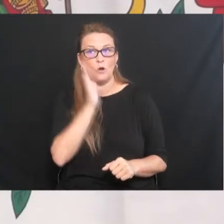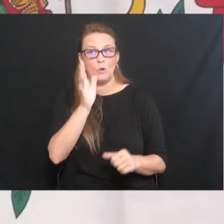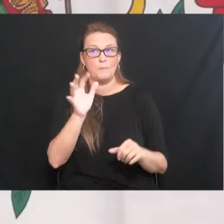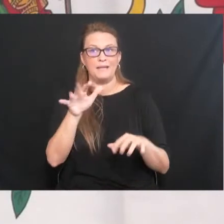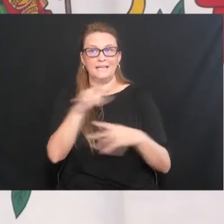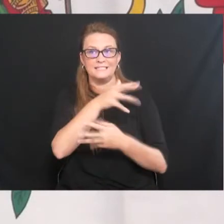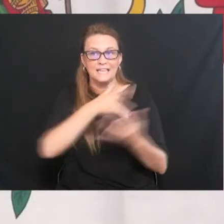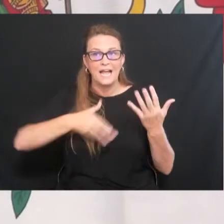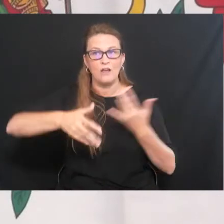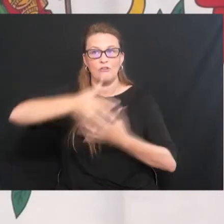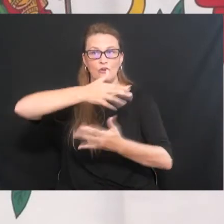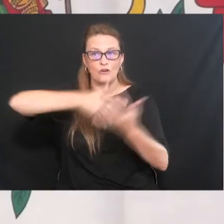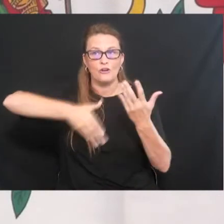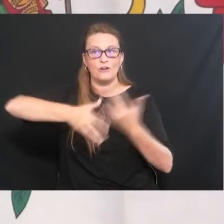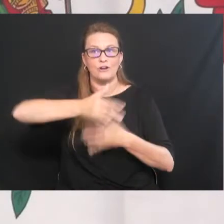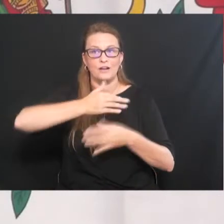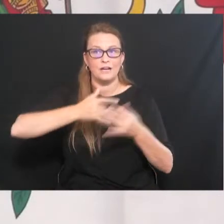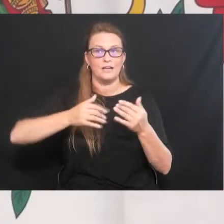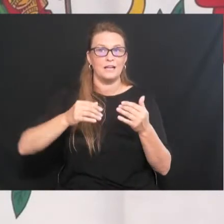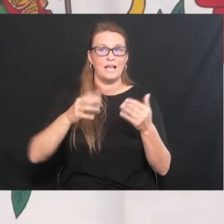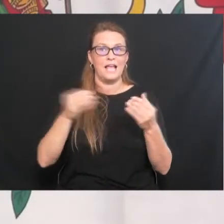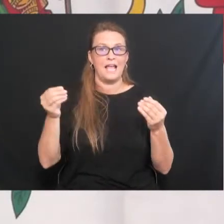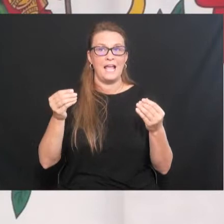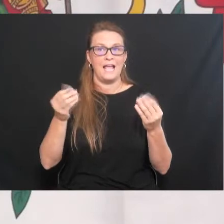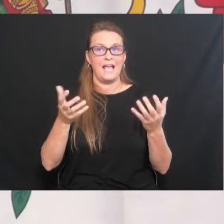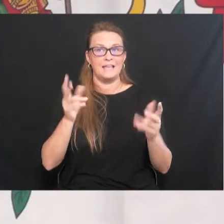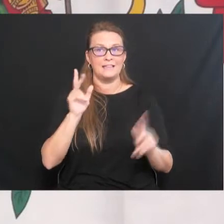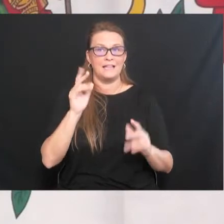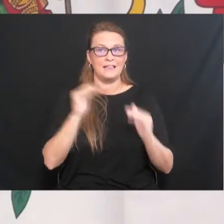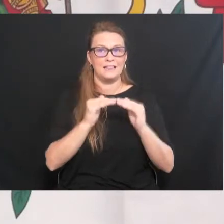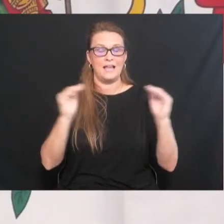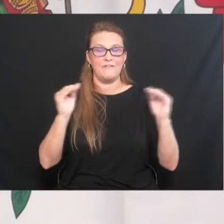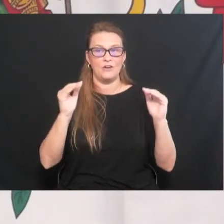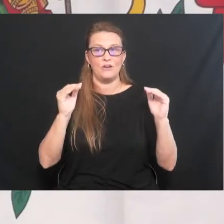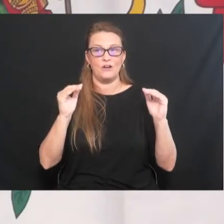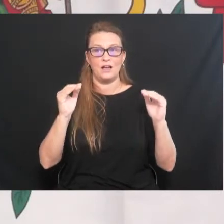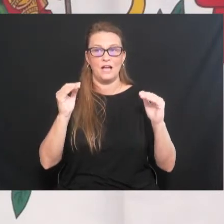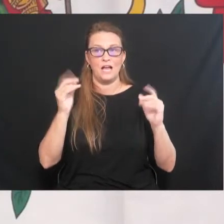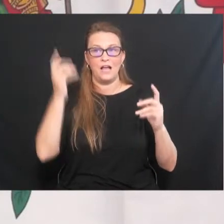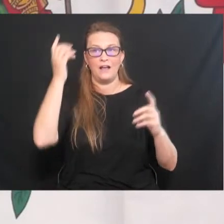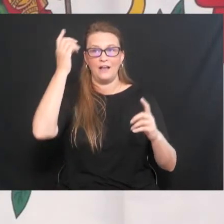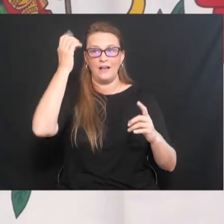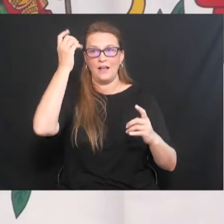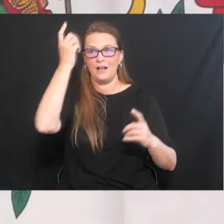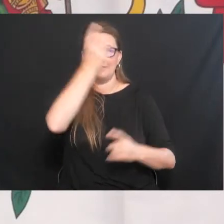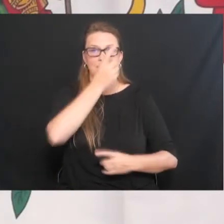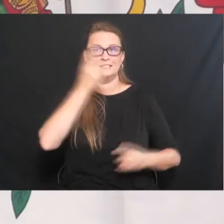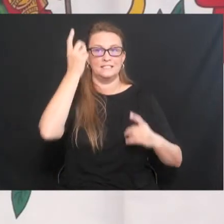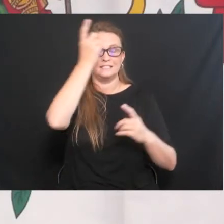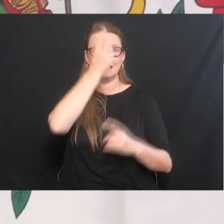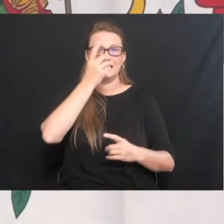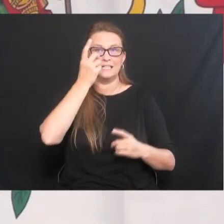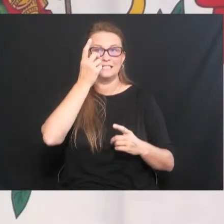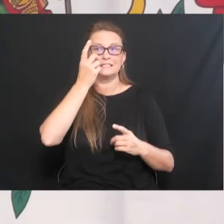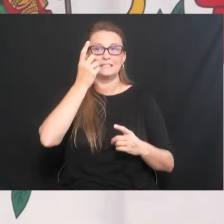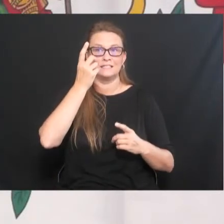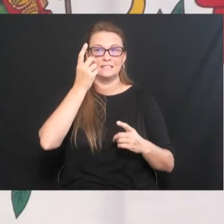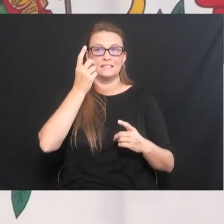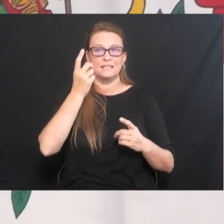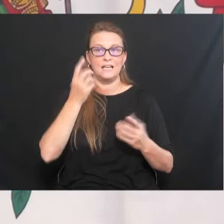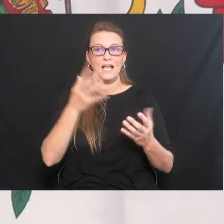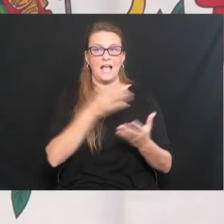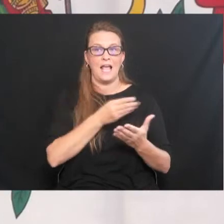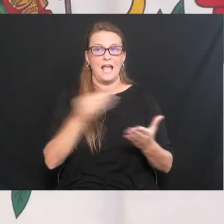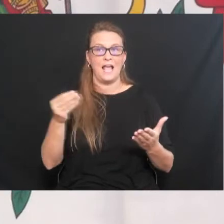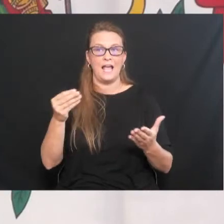going to be kids. And the chances of the level of infectious that this variant is, the